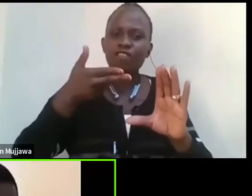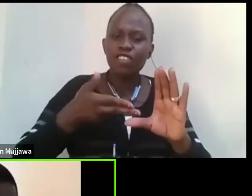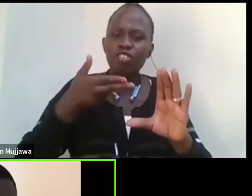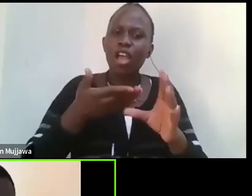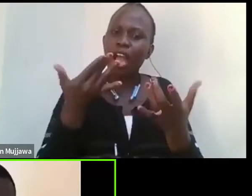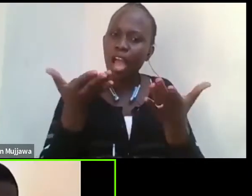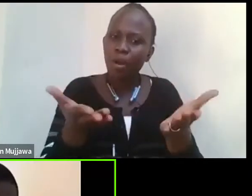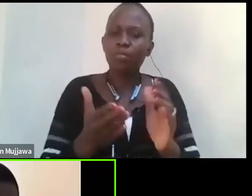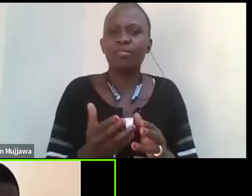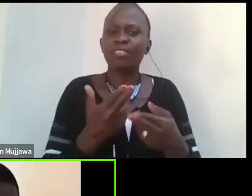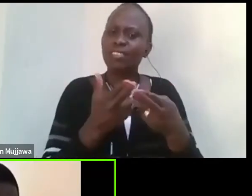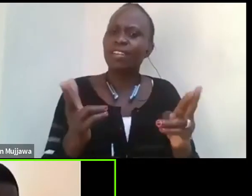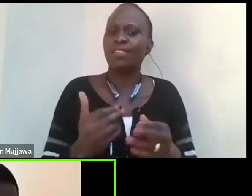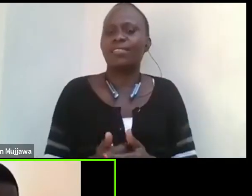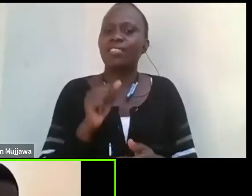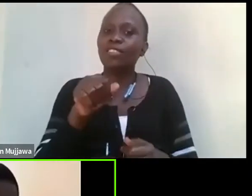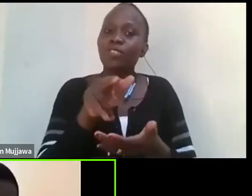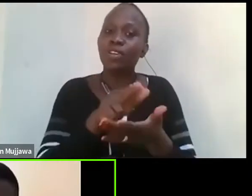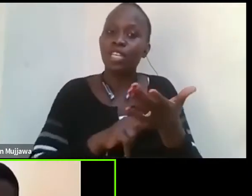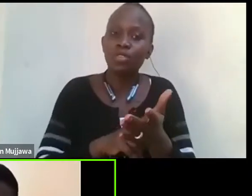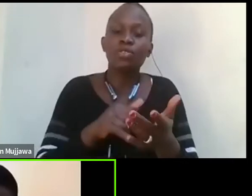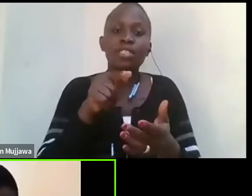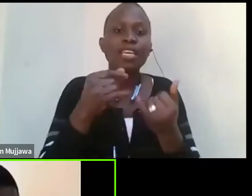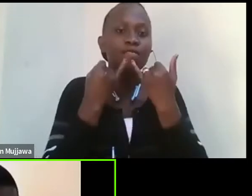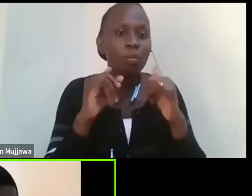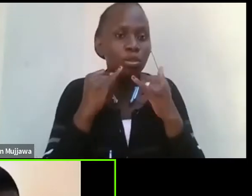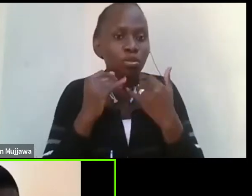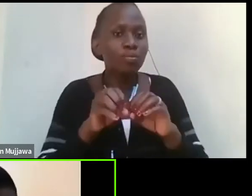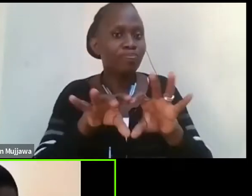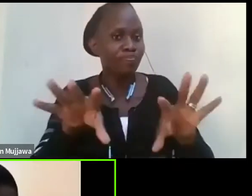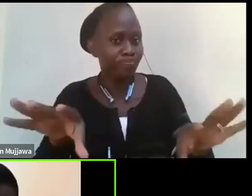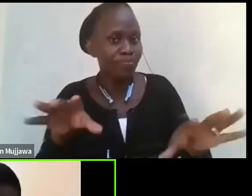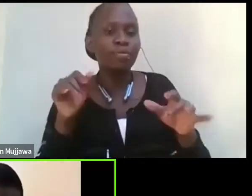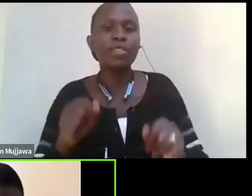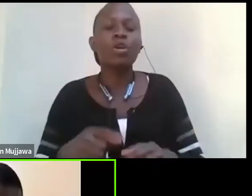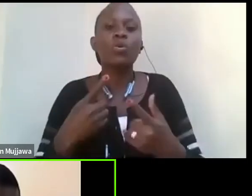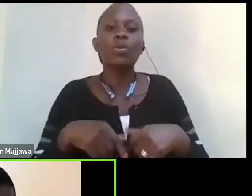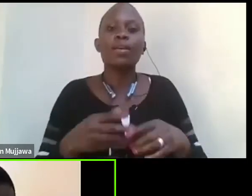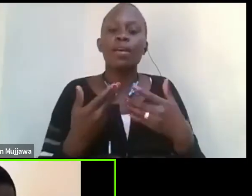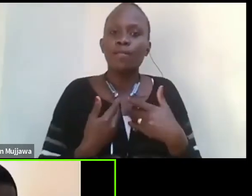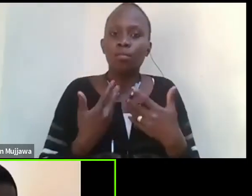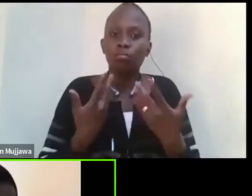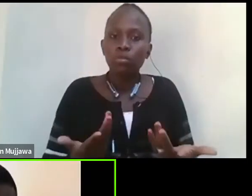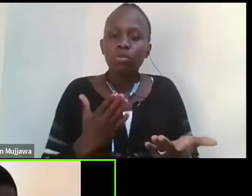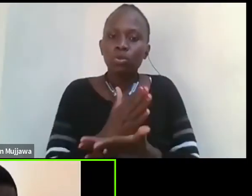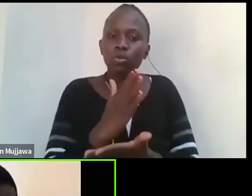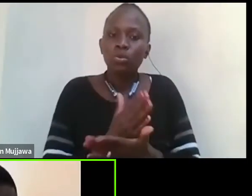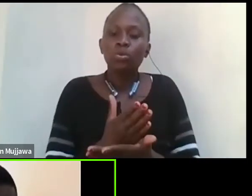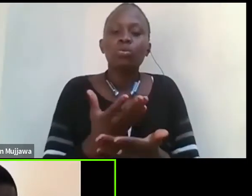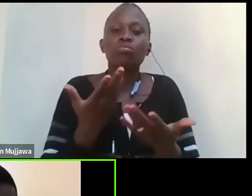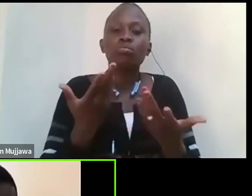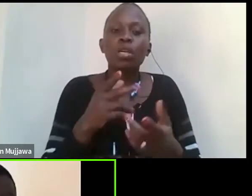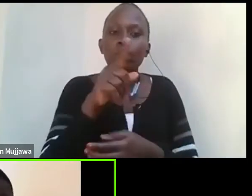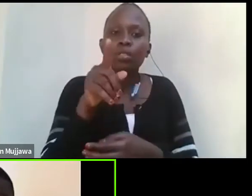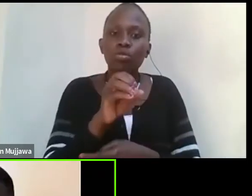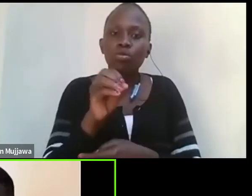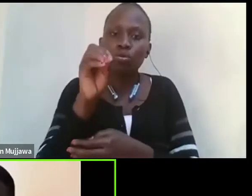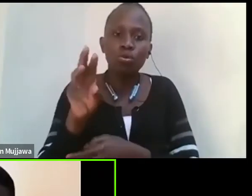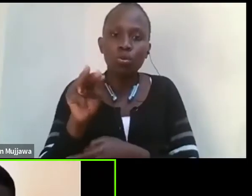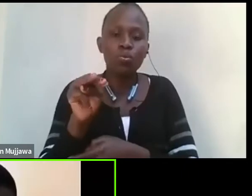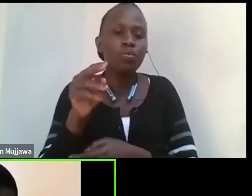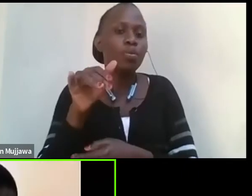start. You can use this information. We are privileged by the fact that you're on this Zoom call today. You're privileged that